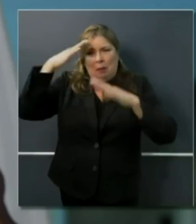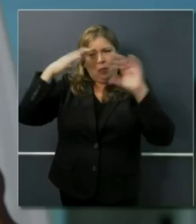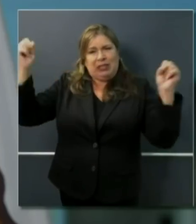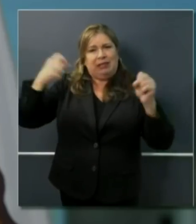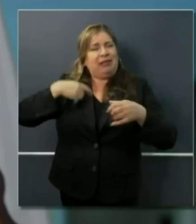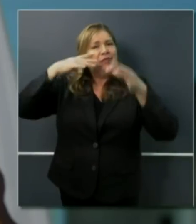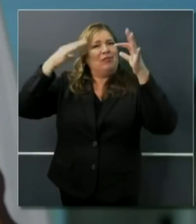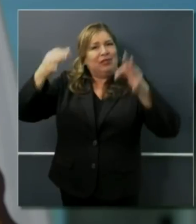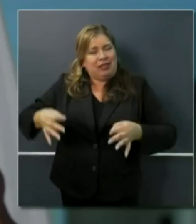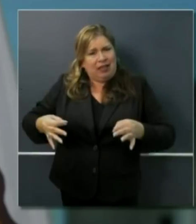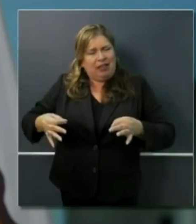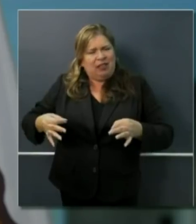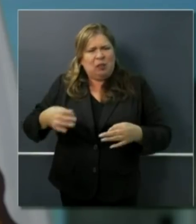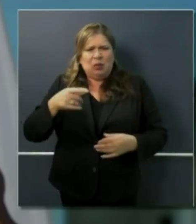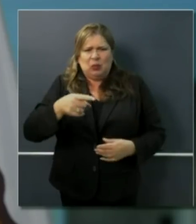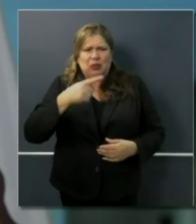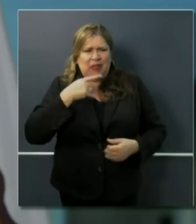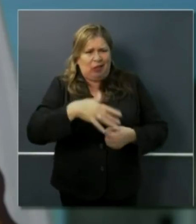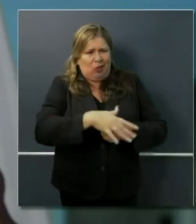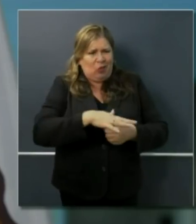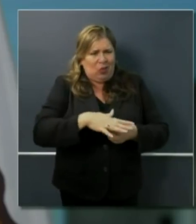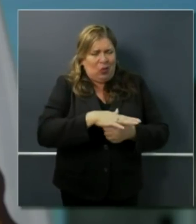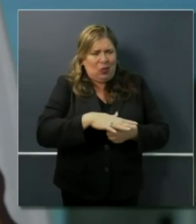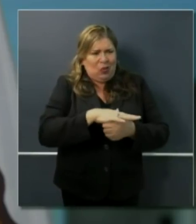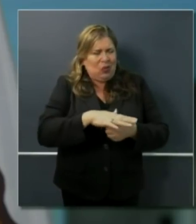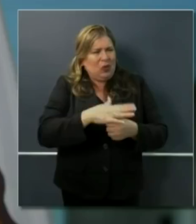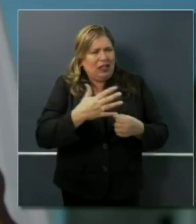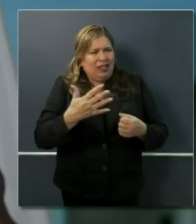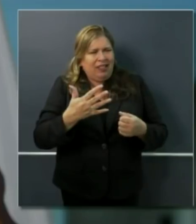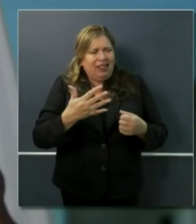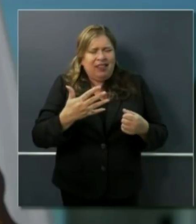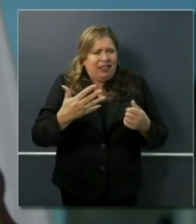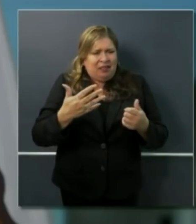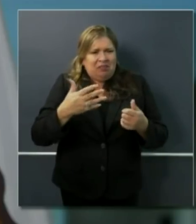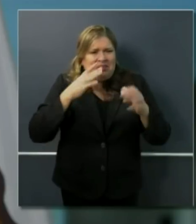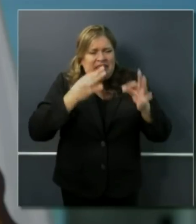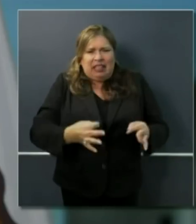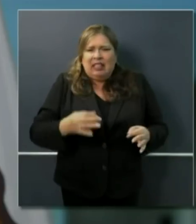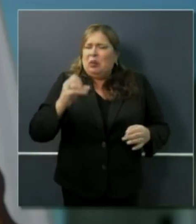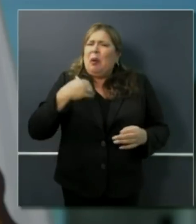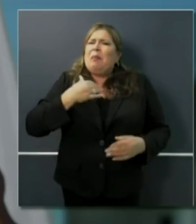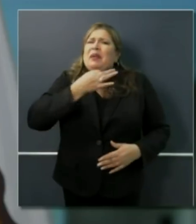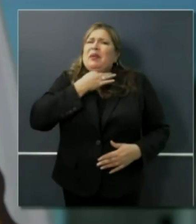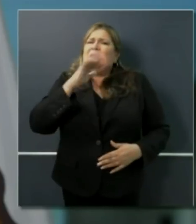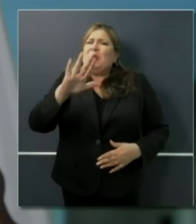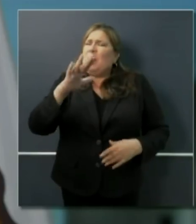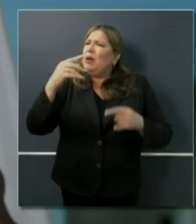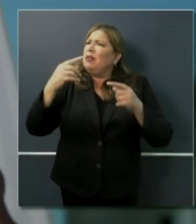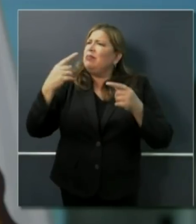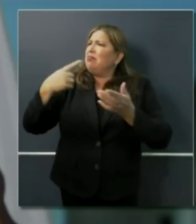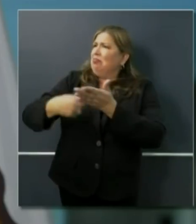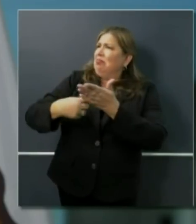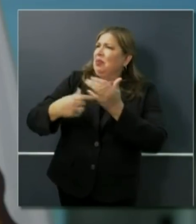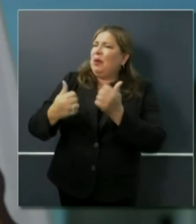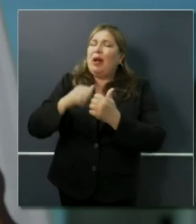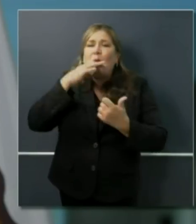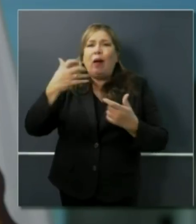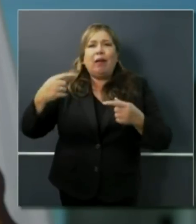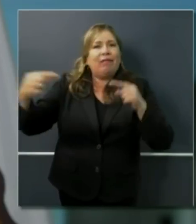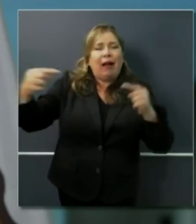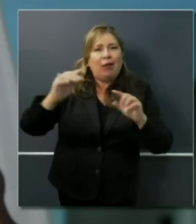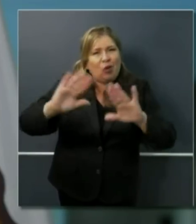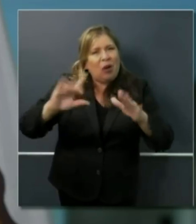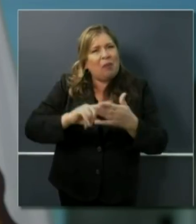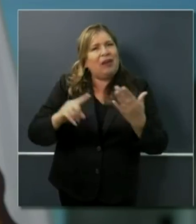today is not consistent with his opinion. I know you don't want to get drawn into a political fight, but we'd all like to hear your take on what he had to say. No, I appreciate that, Doug,